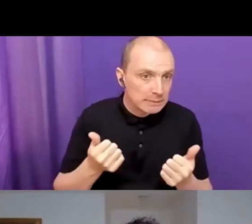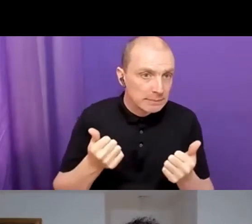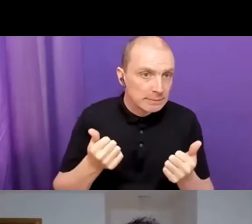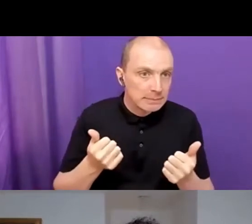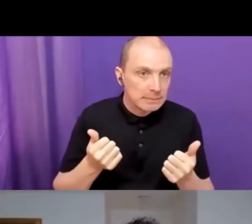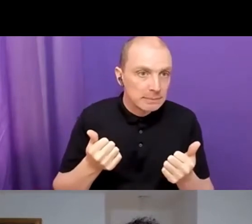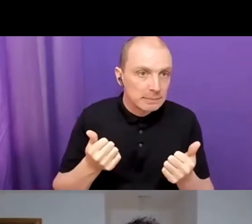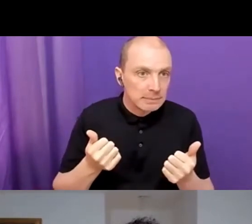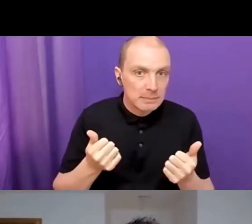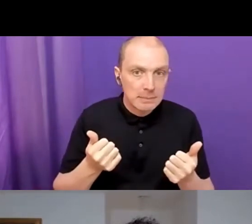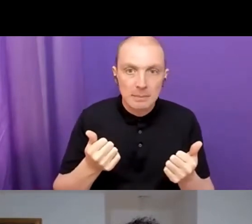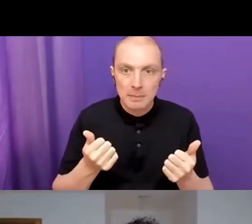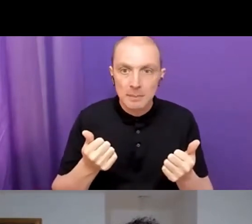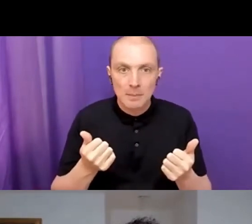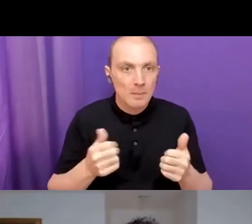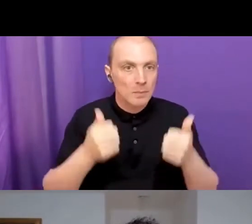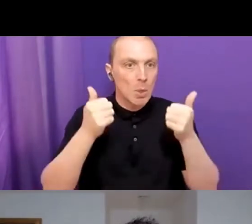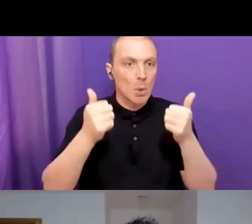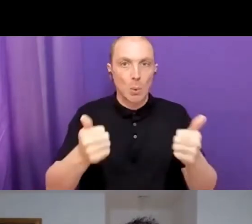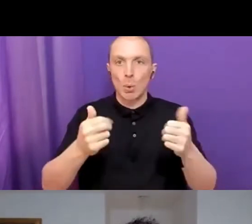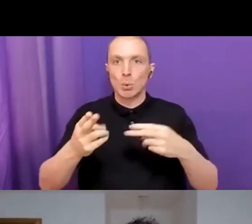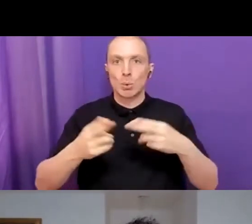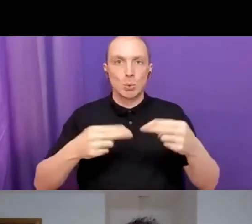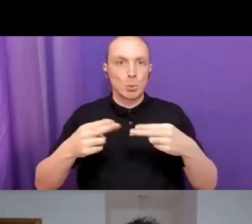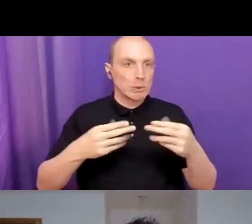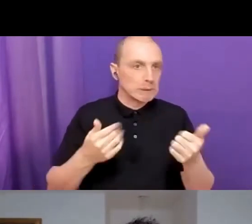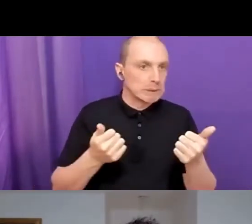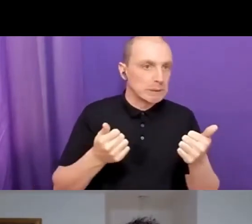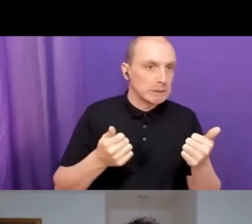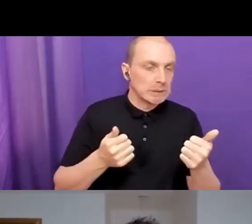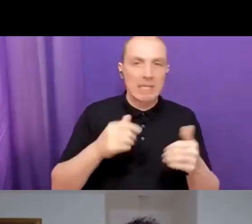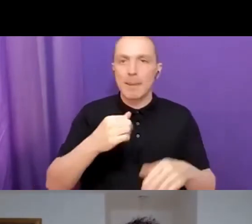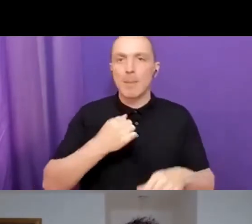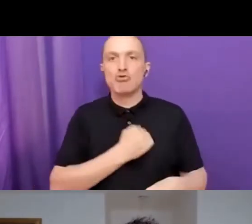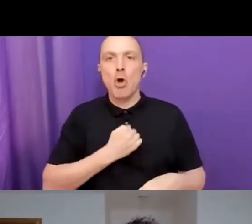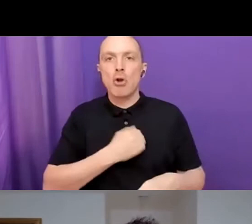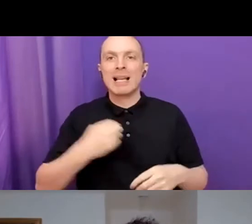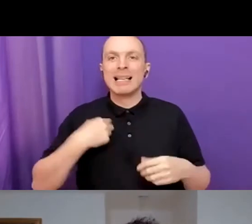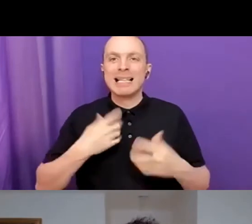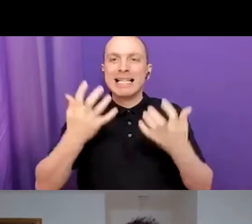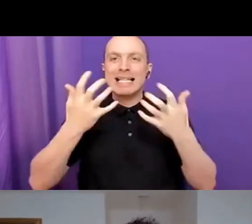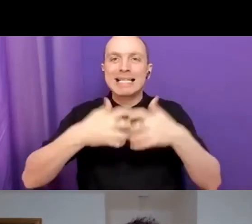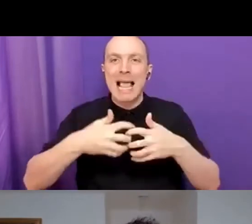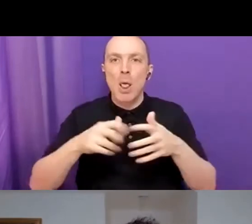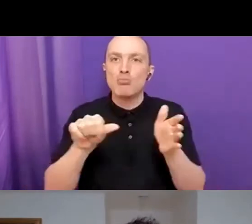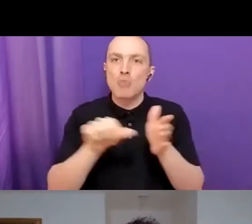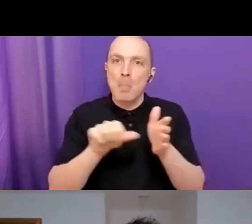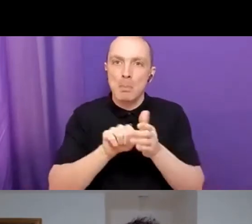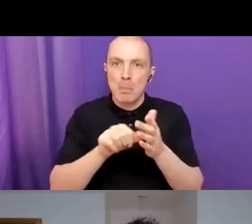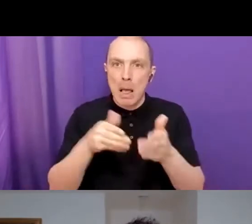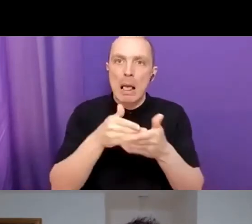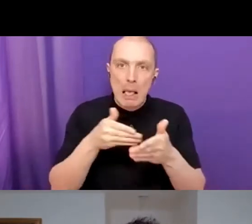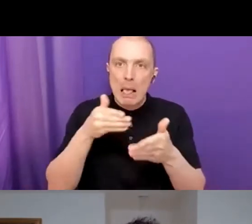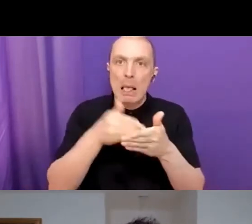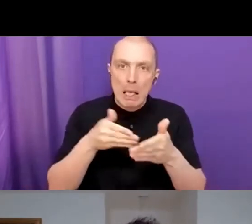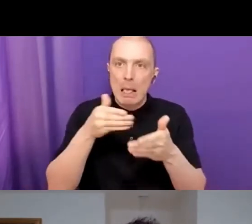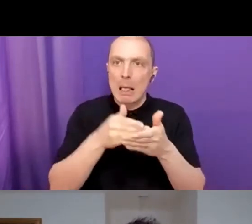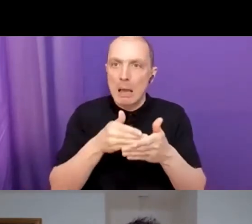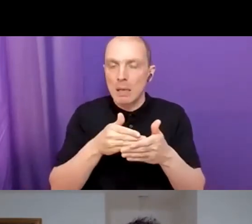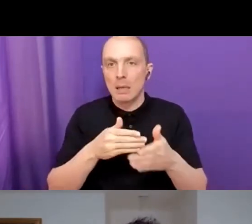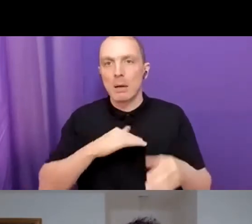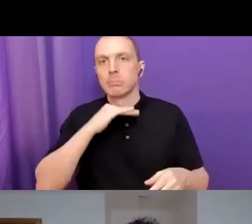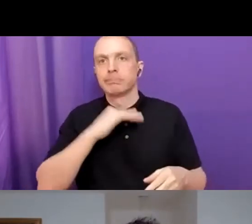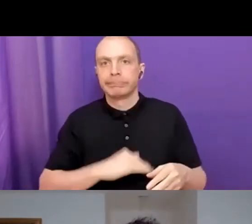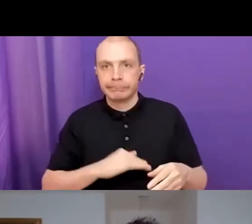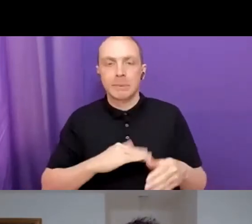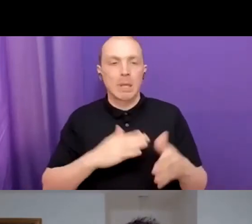Yeah, okay, good news. Sorry, I've had a few computer issues, so I'm glad I'm here. As Emma has said,